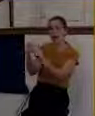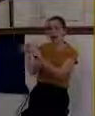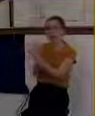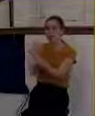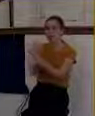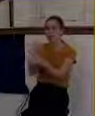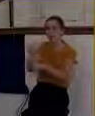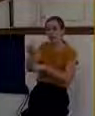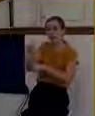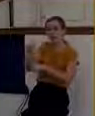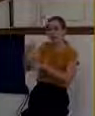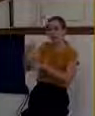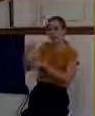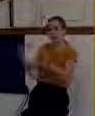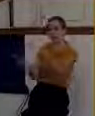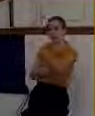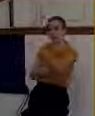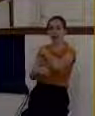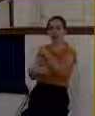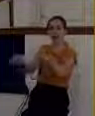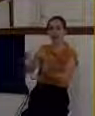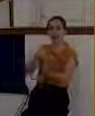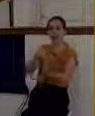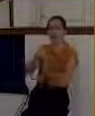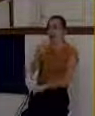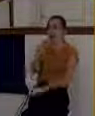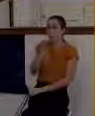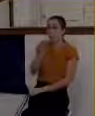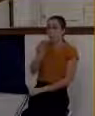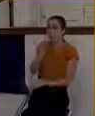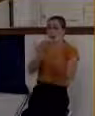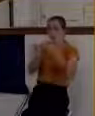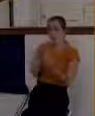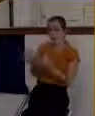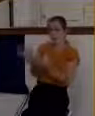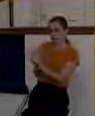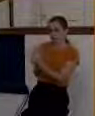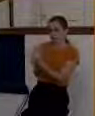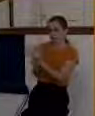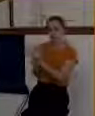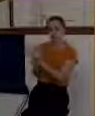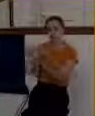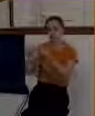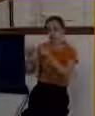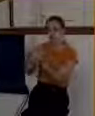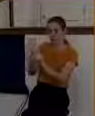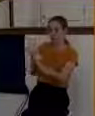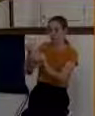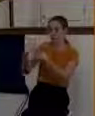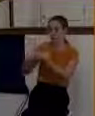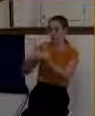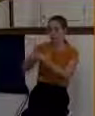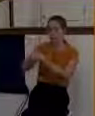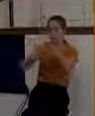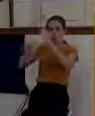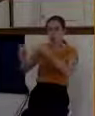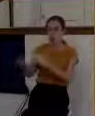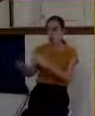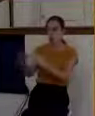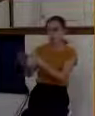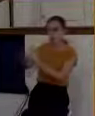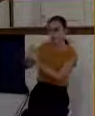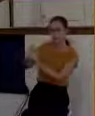do? He entices the young prophet from Judah. That's what's going to happen between these two nations. The nation of Israel